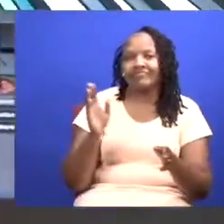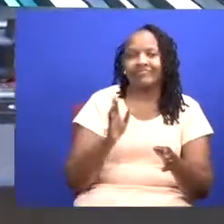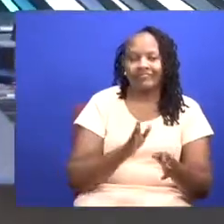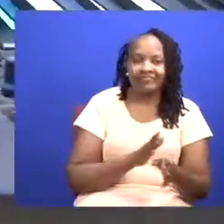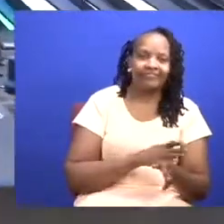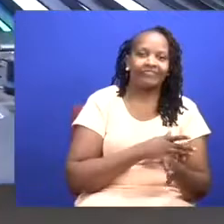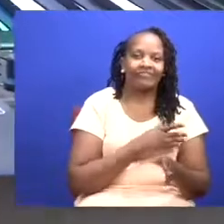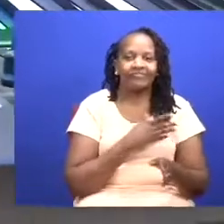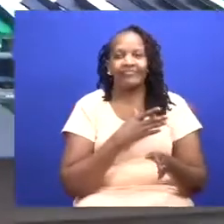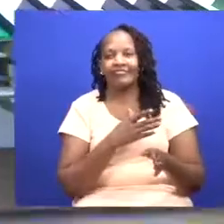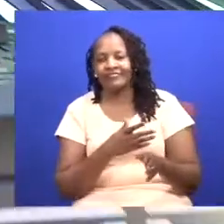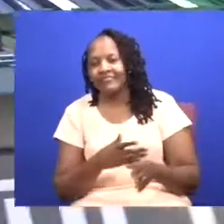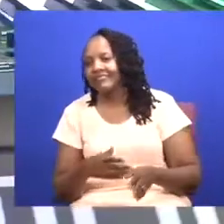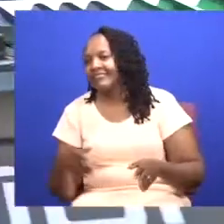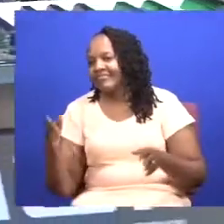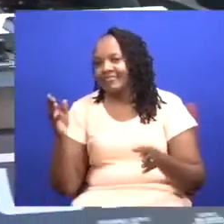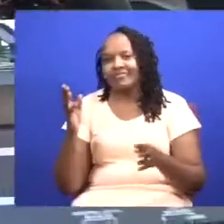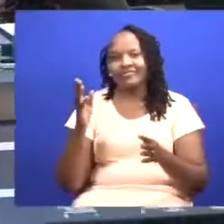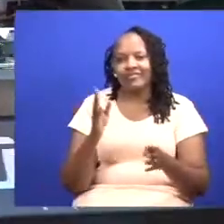Oh, yeah.